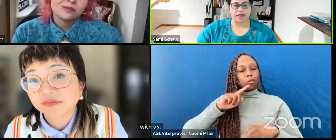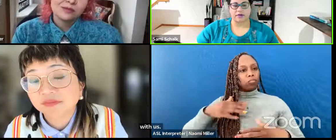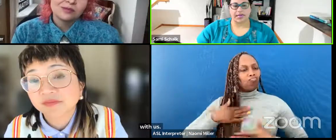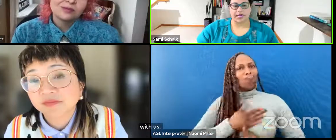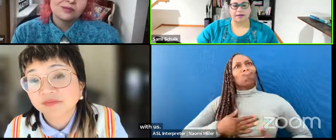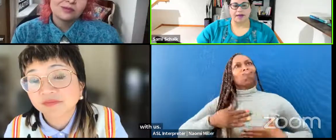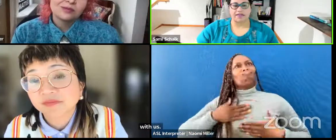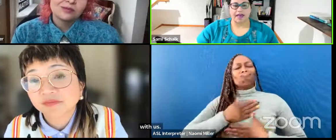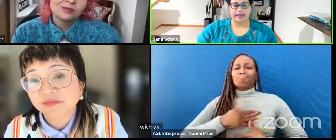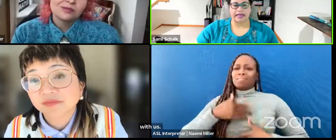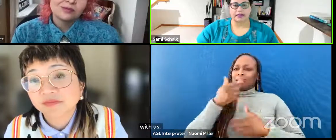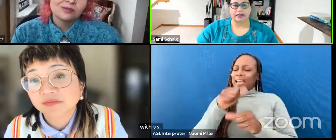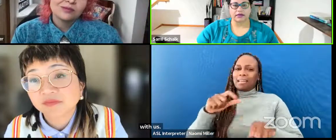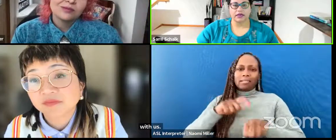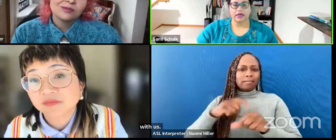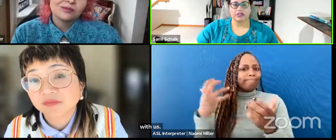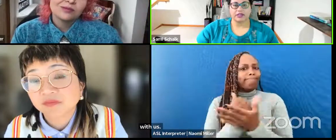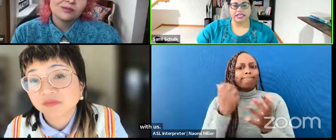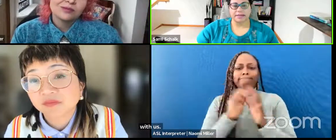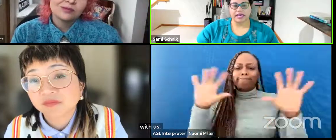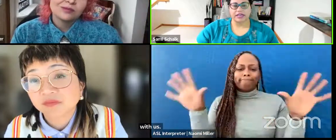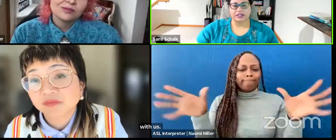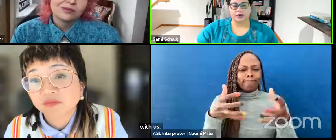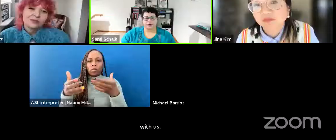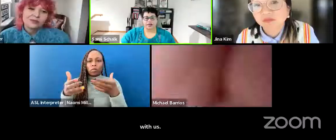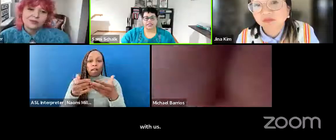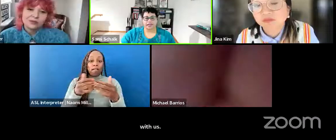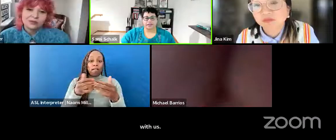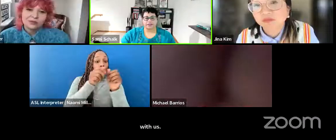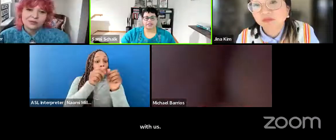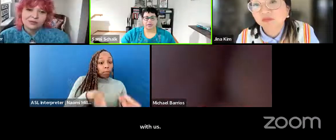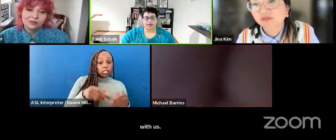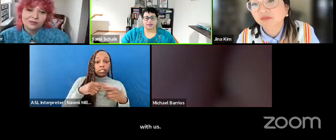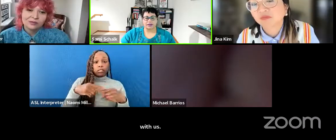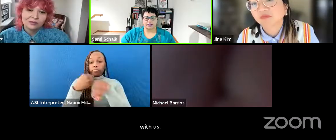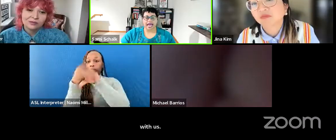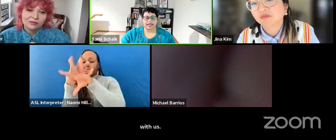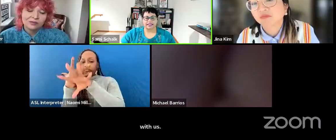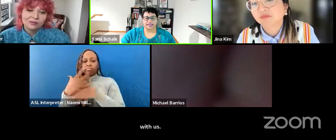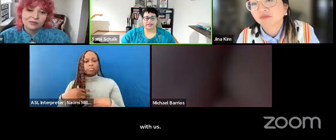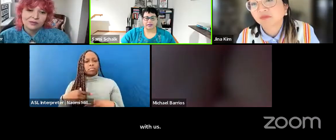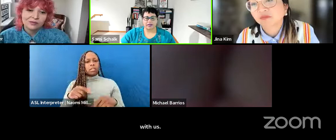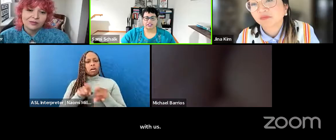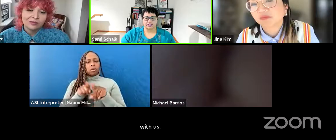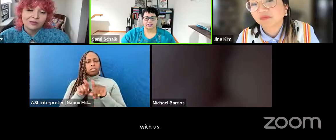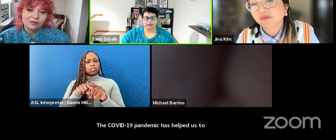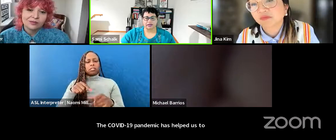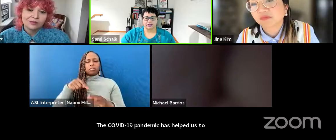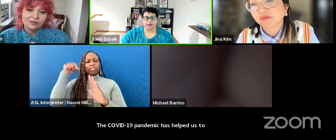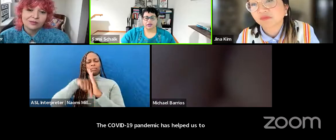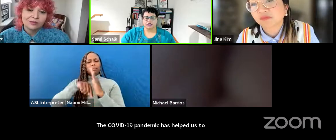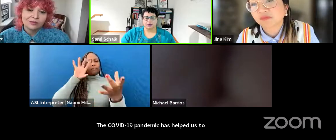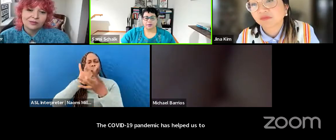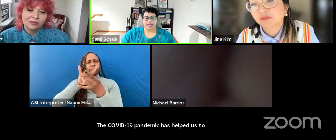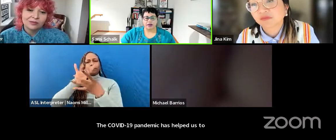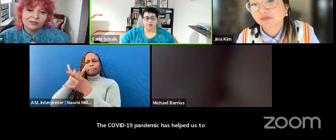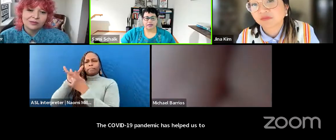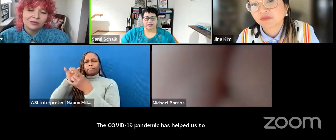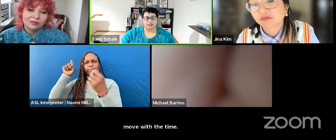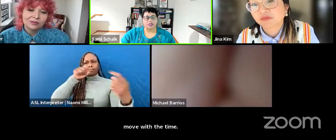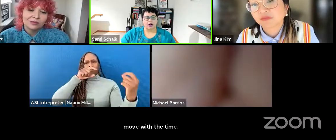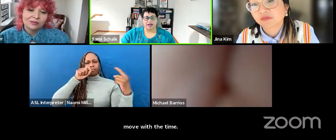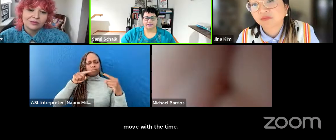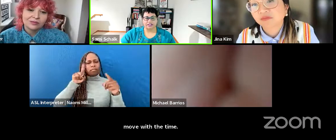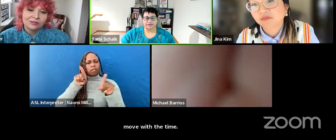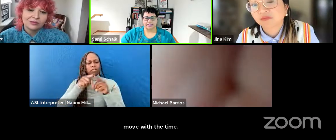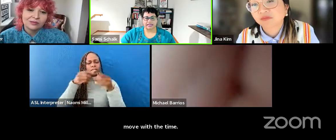in whatever medium we find it, to deeply attune ourselves to one another's access vibrations, to remain